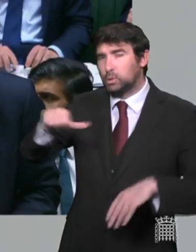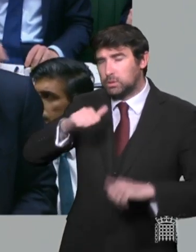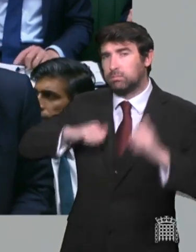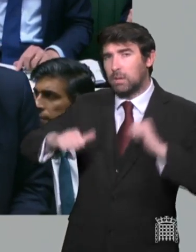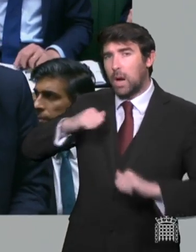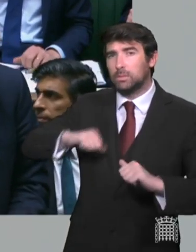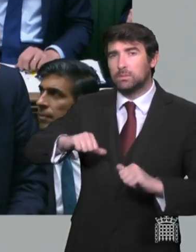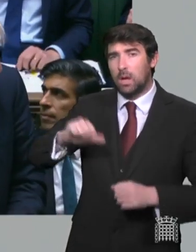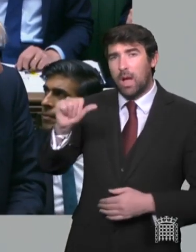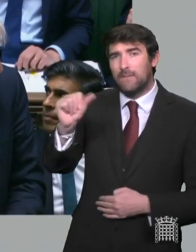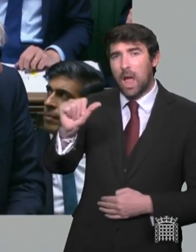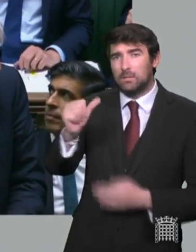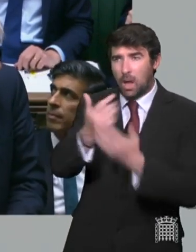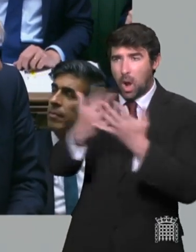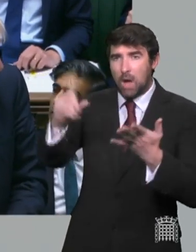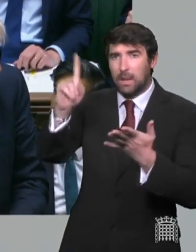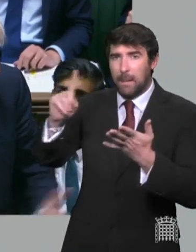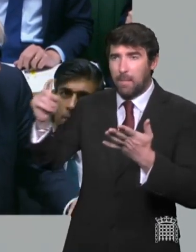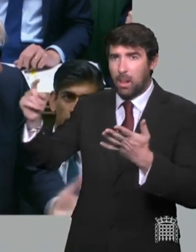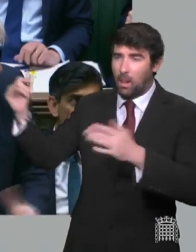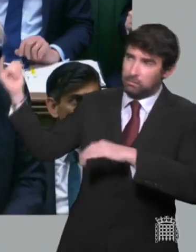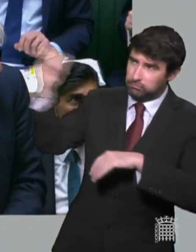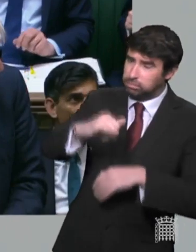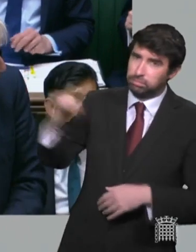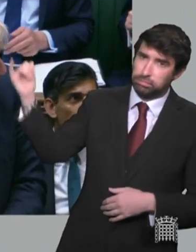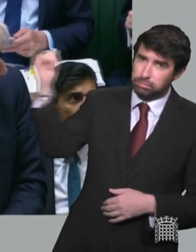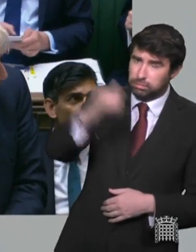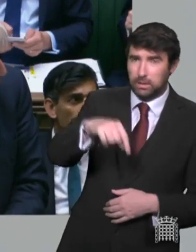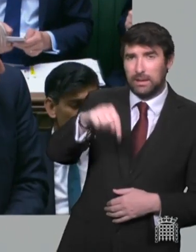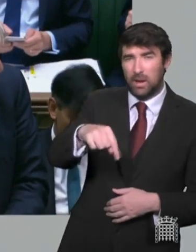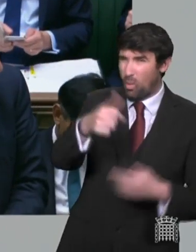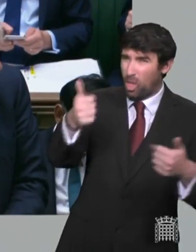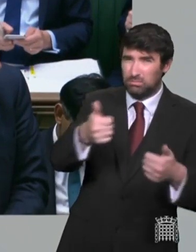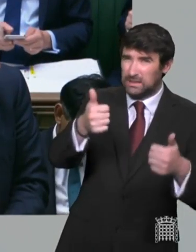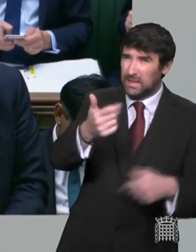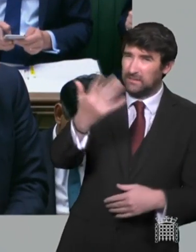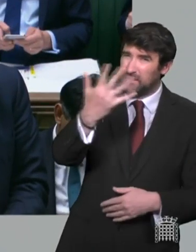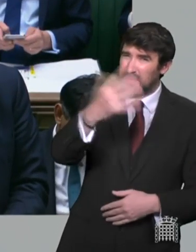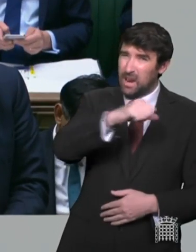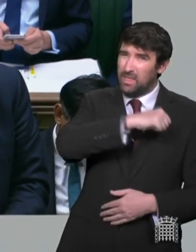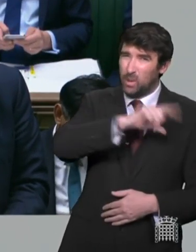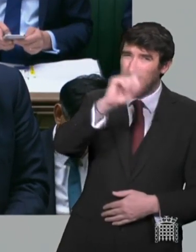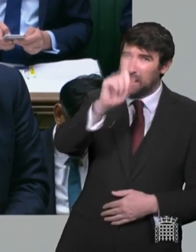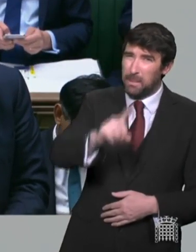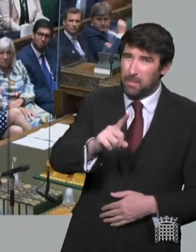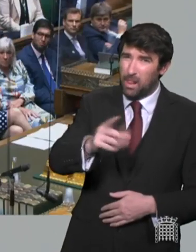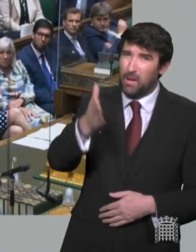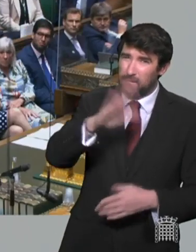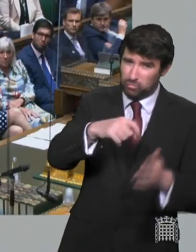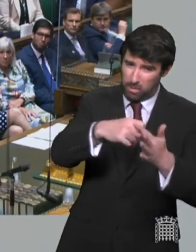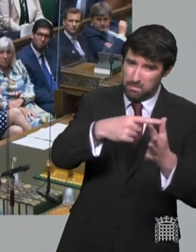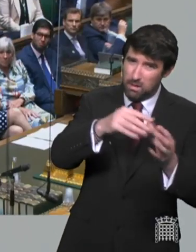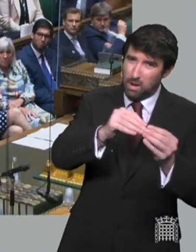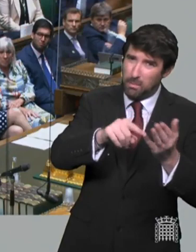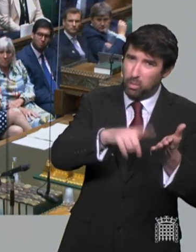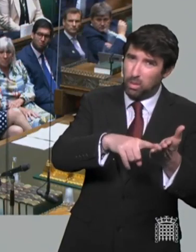and as I speak to you, Mr. Speaker, we've already received more than 15,000 people from the Kabul airlift, the biggest